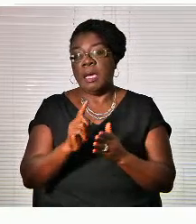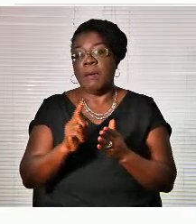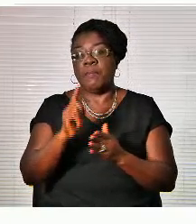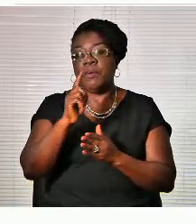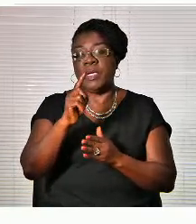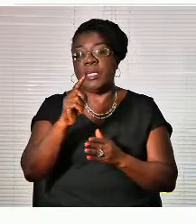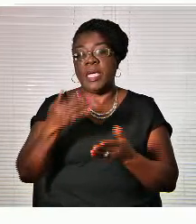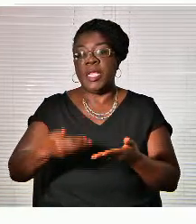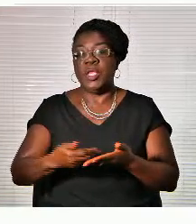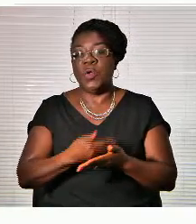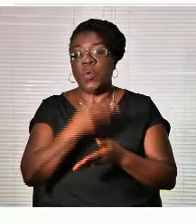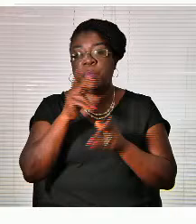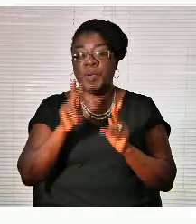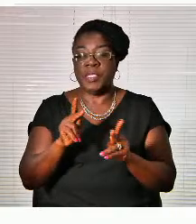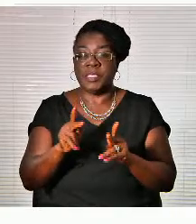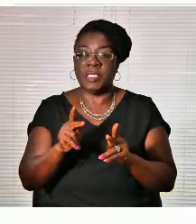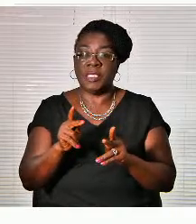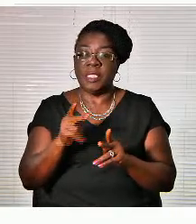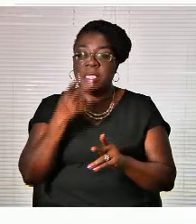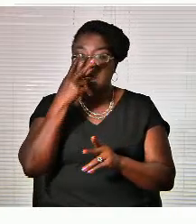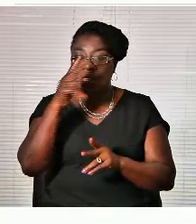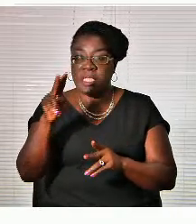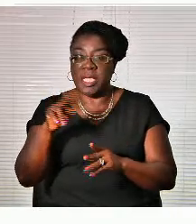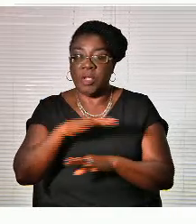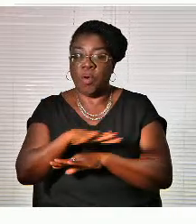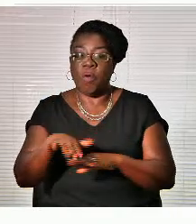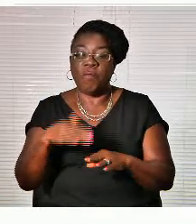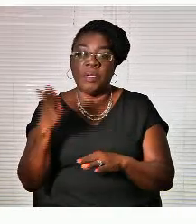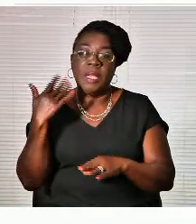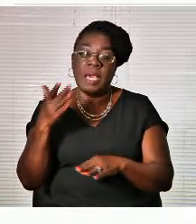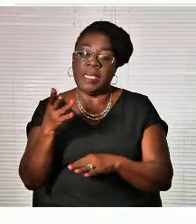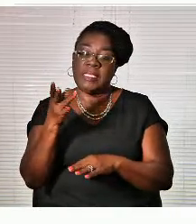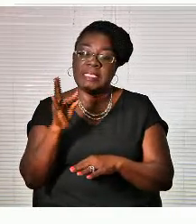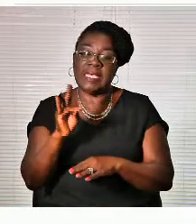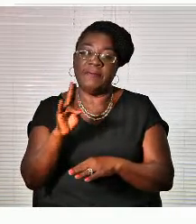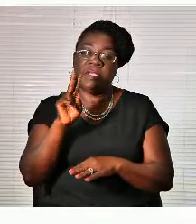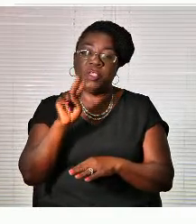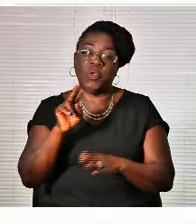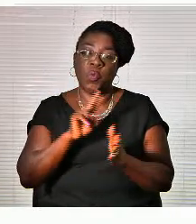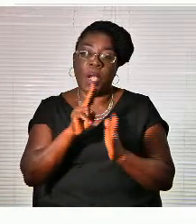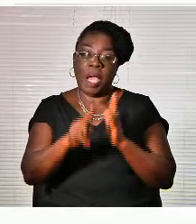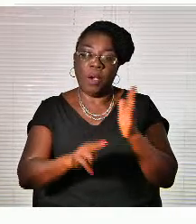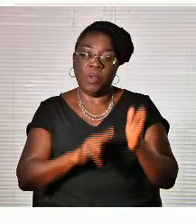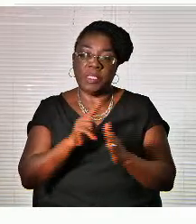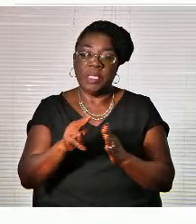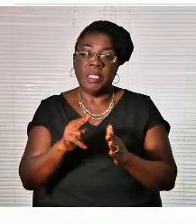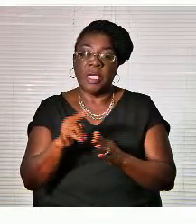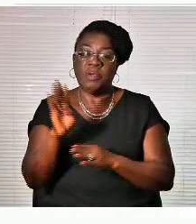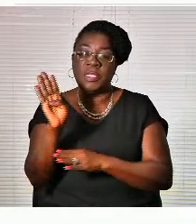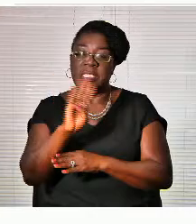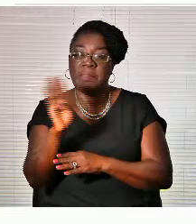in new cases seen over the last 72 hours, as you can see by the blue bar.